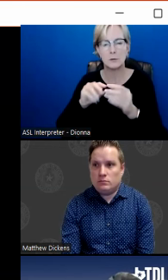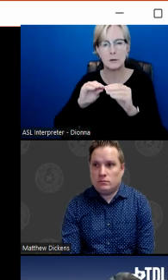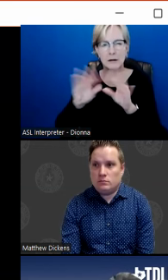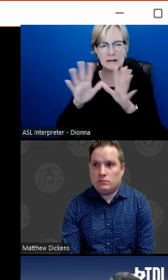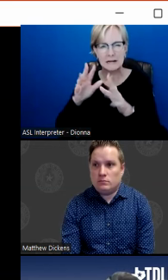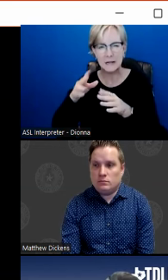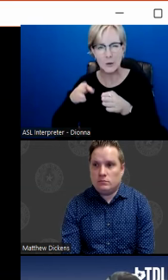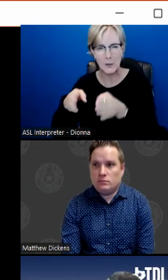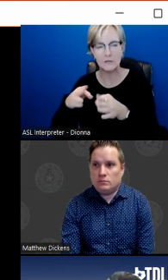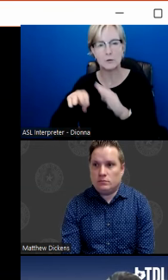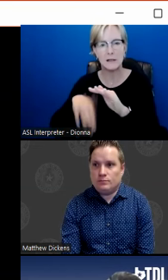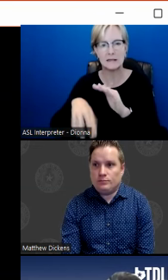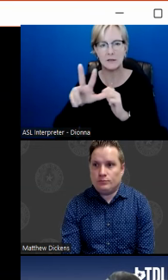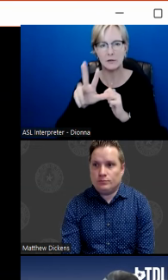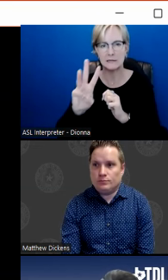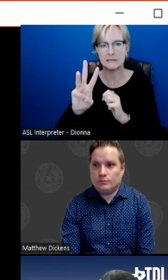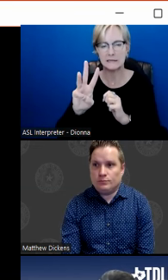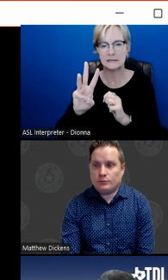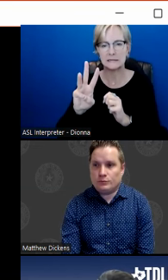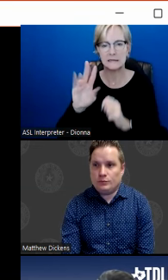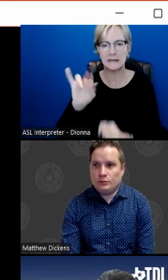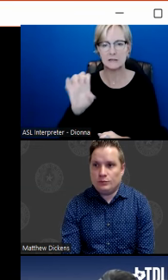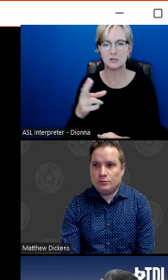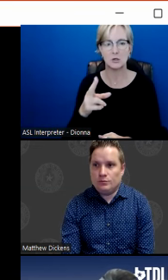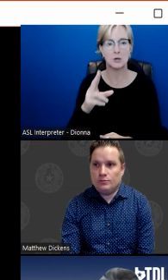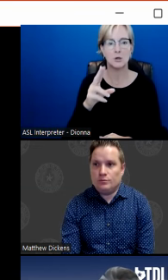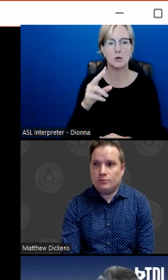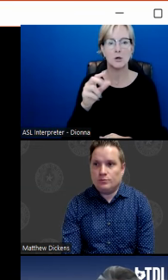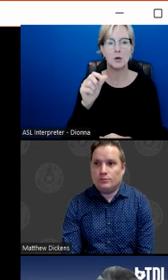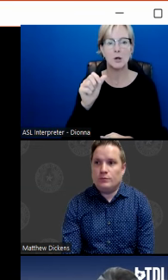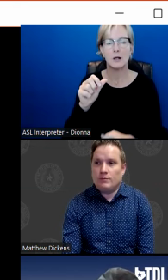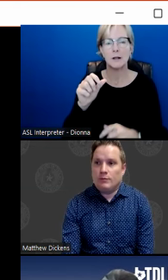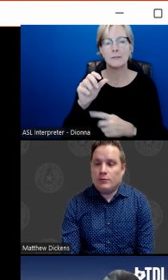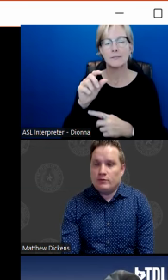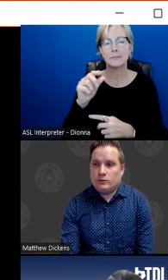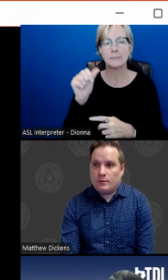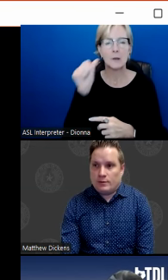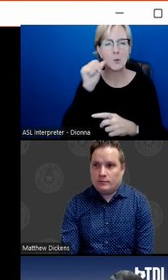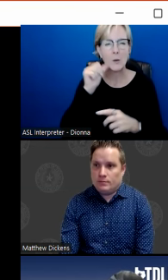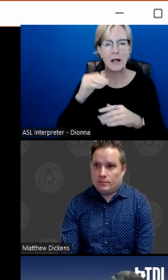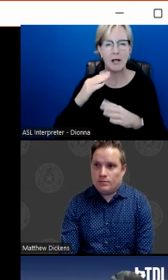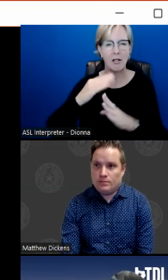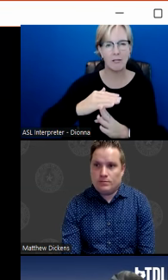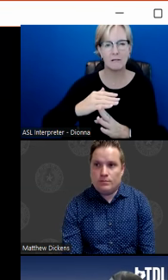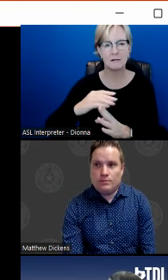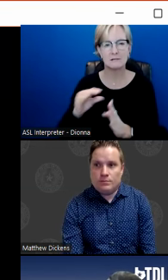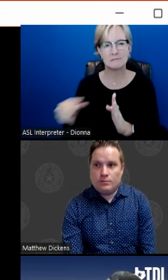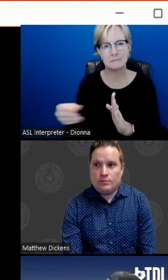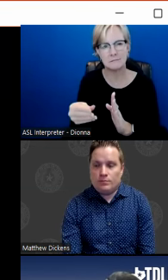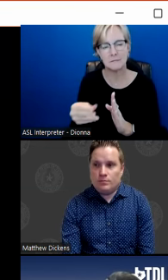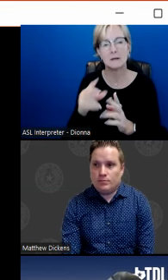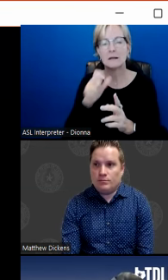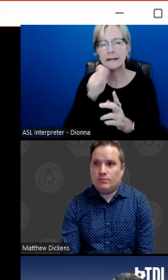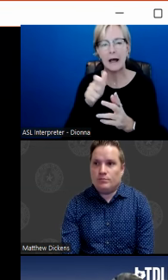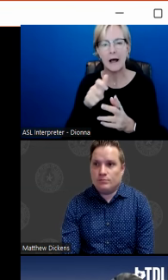less than 36 inches. Wheel stops are not necessarily a cure-all when this comes to really big cars